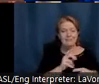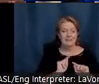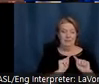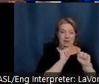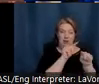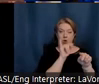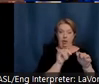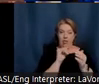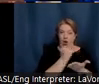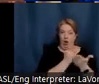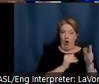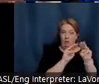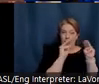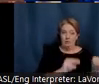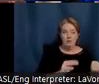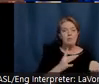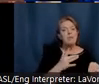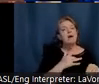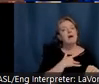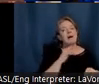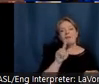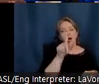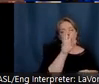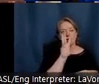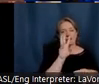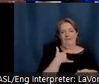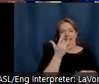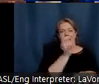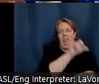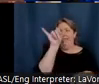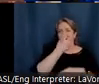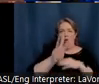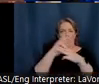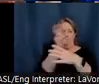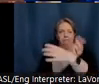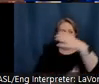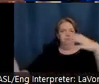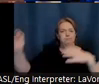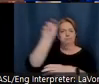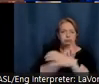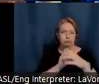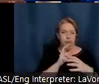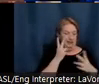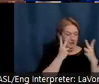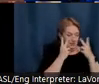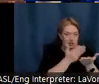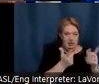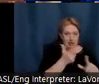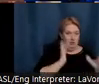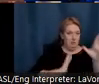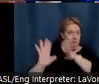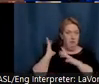taking an artistic trip around the world, discovering treasures from antiquity to Monet